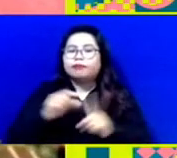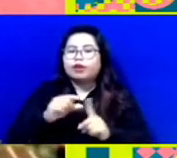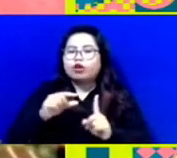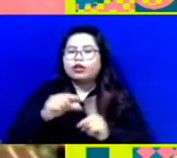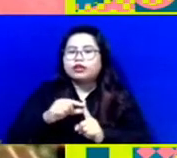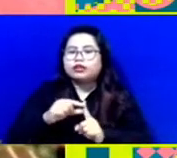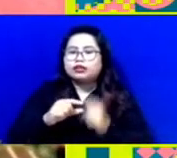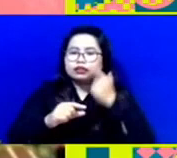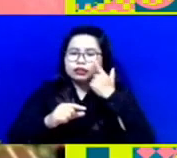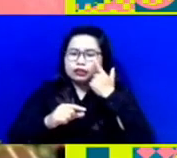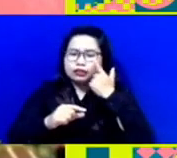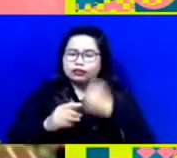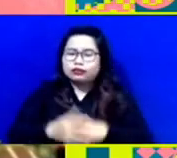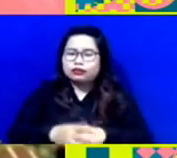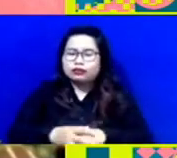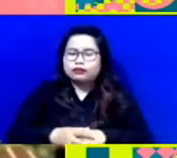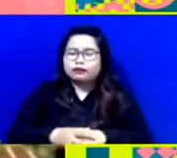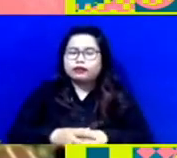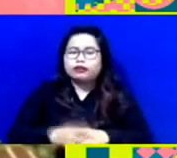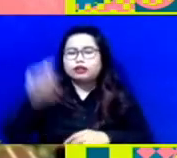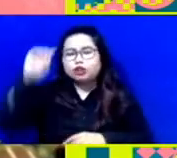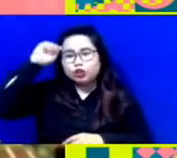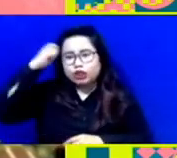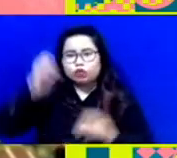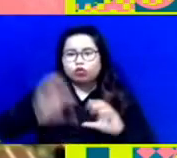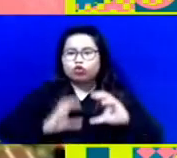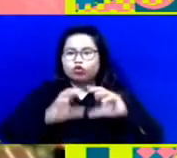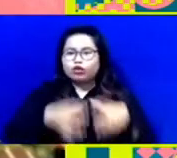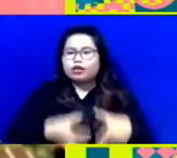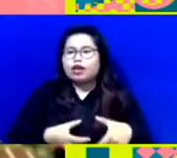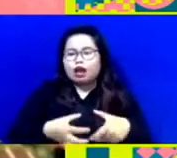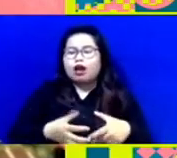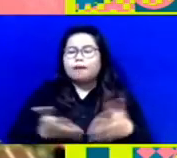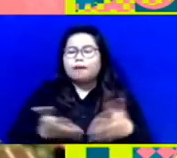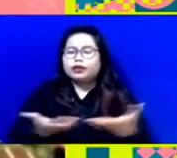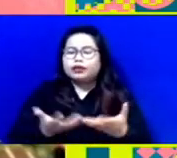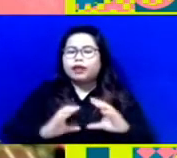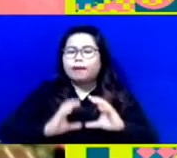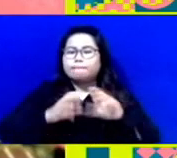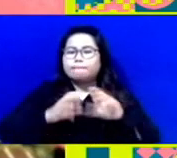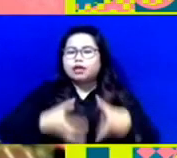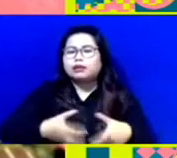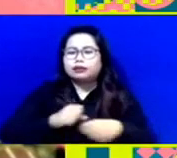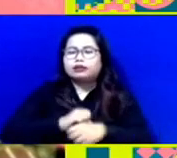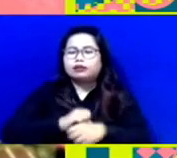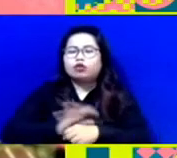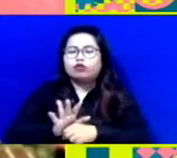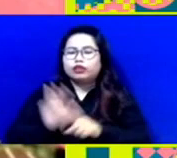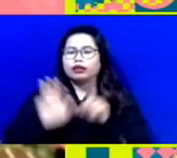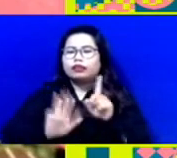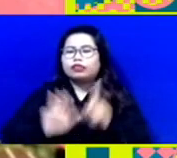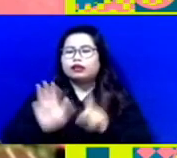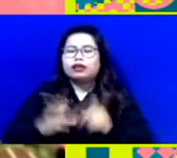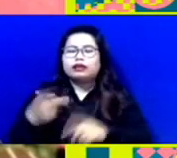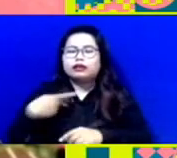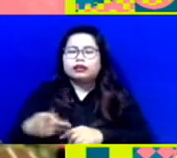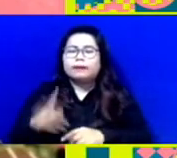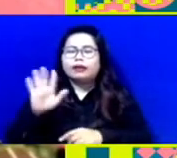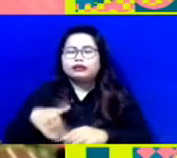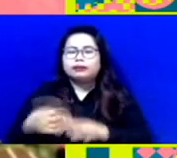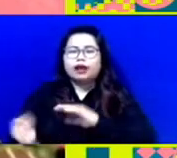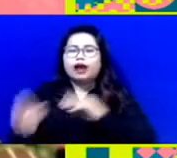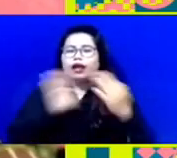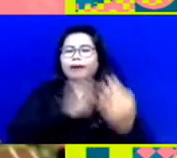the COVID-19 pandemic started, we are still faced with multiple challenges resulting from its